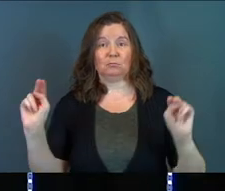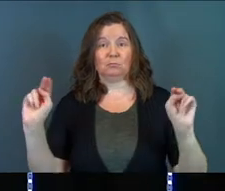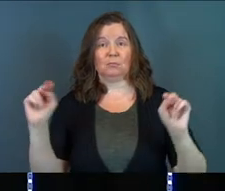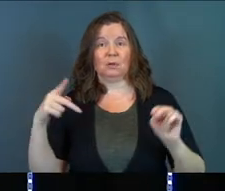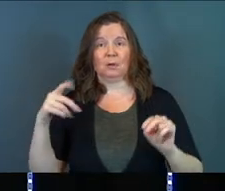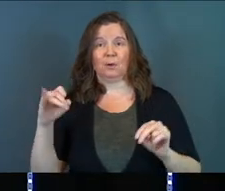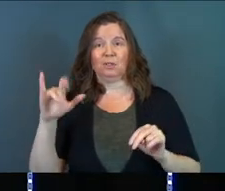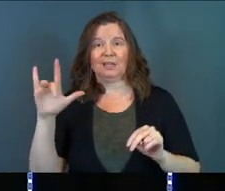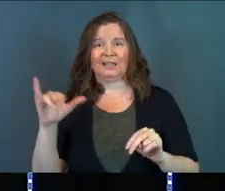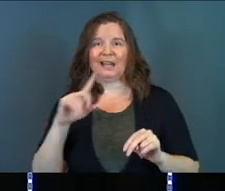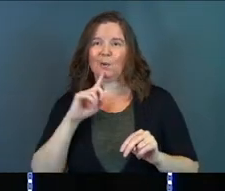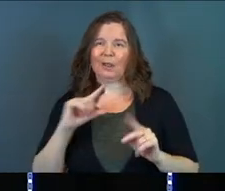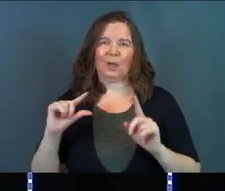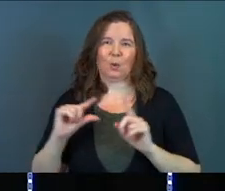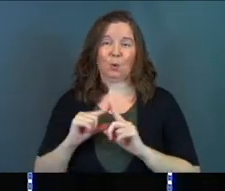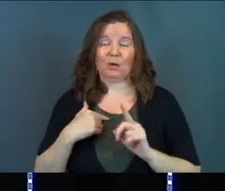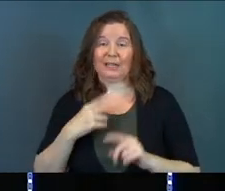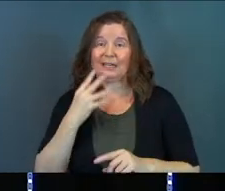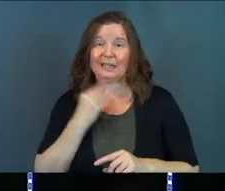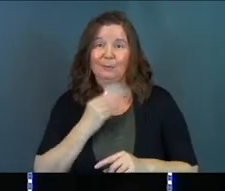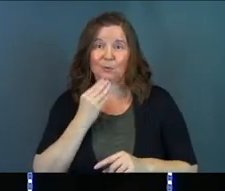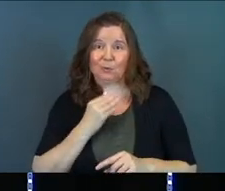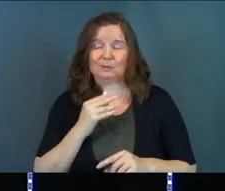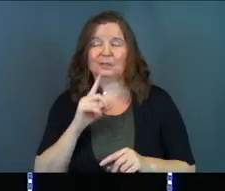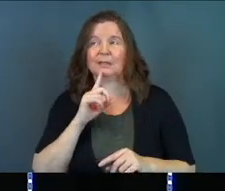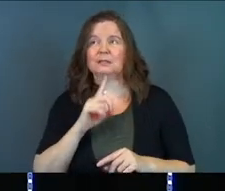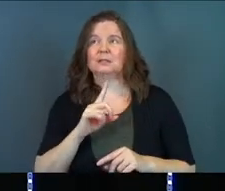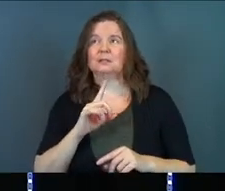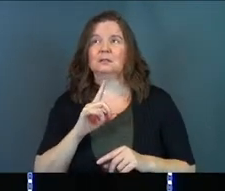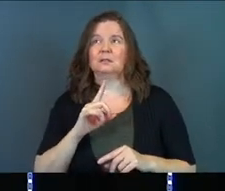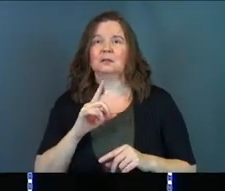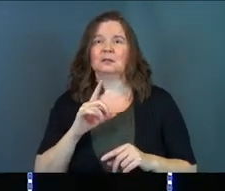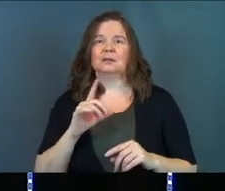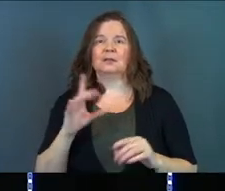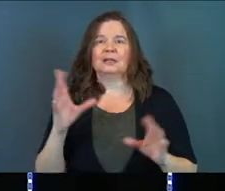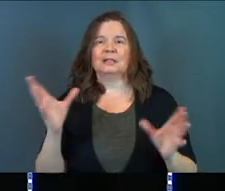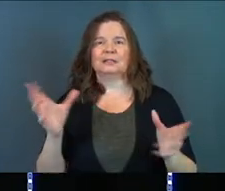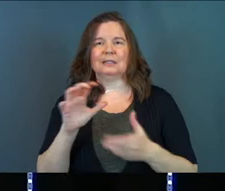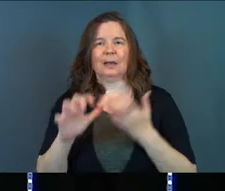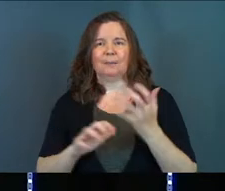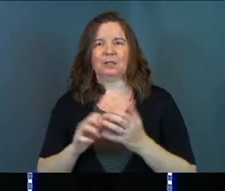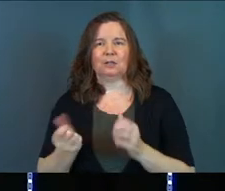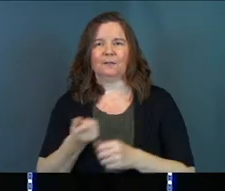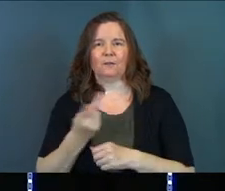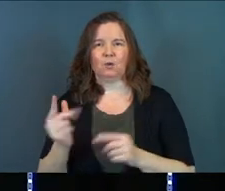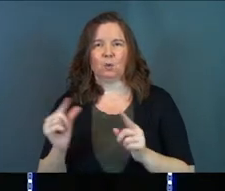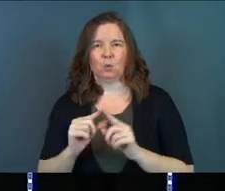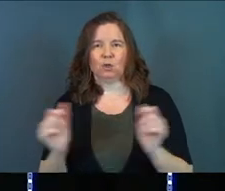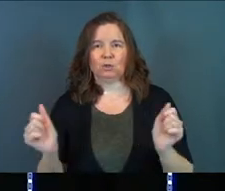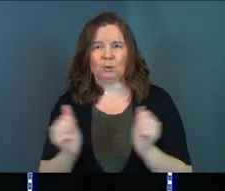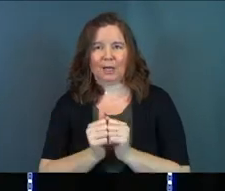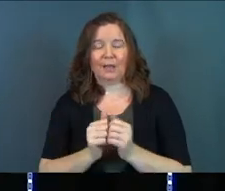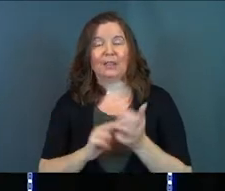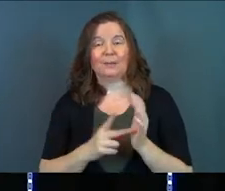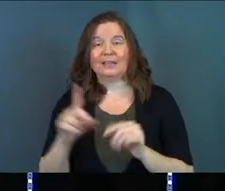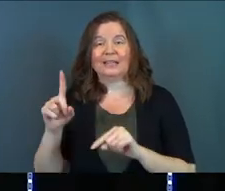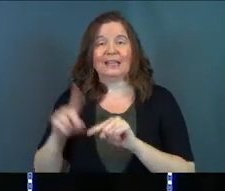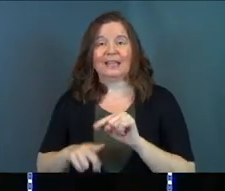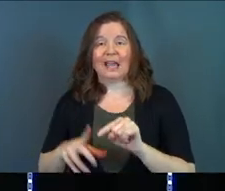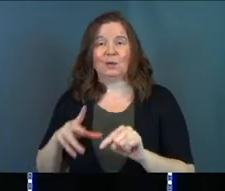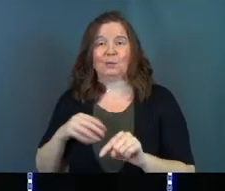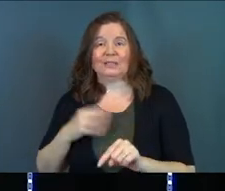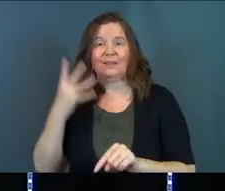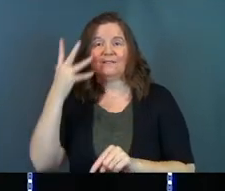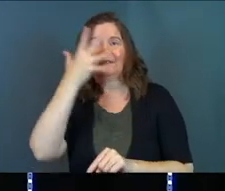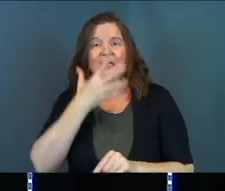partiality is not actually a word in Hebrews. It's a combination of some other words that means he cannot